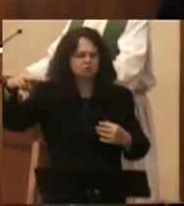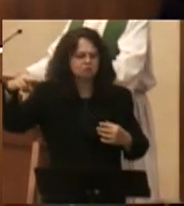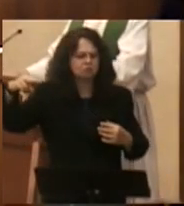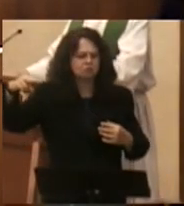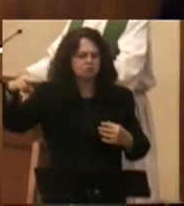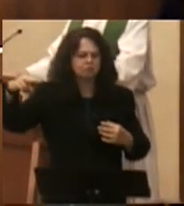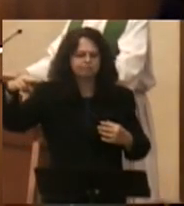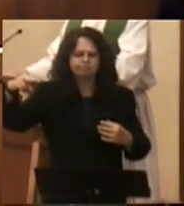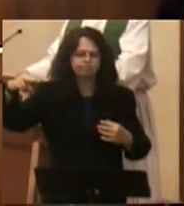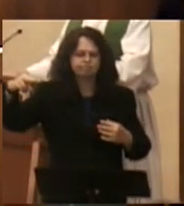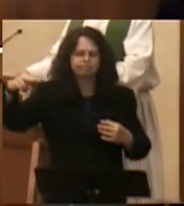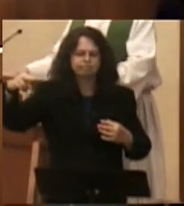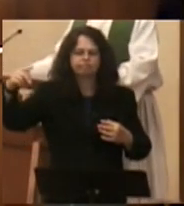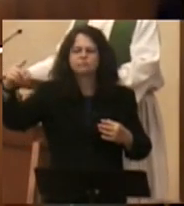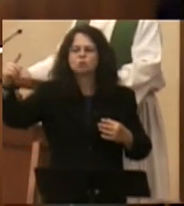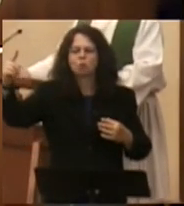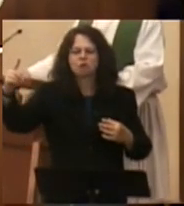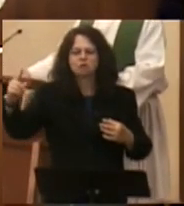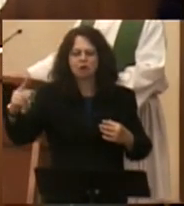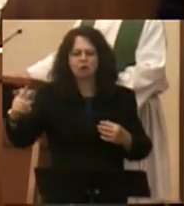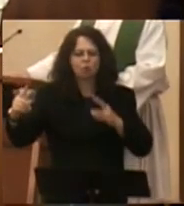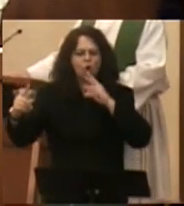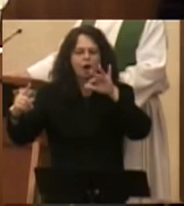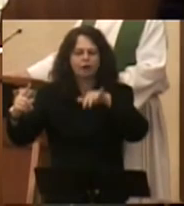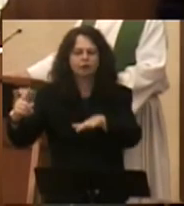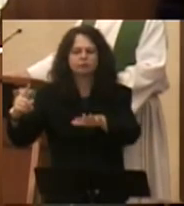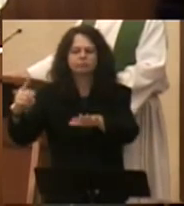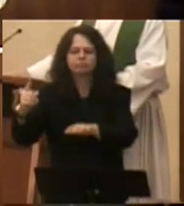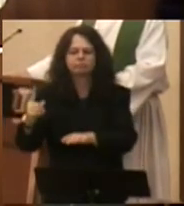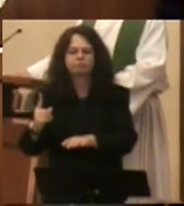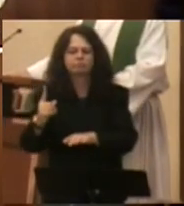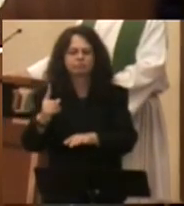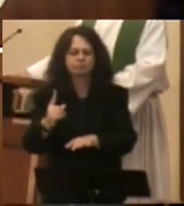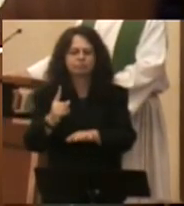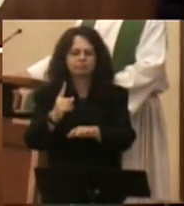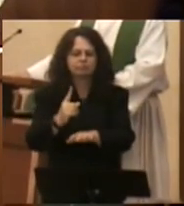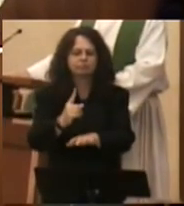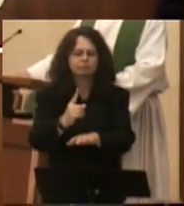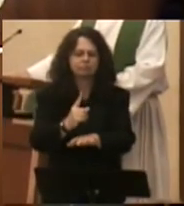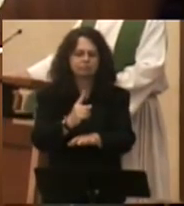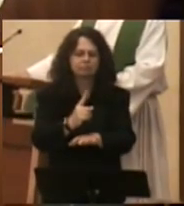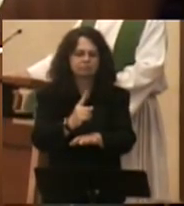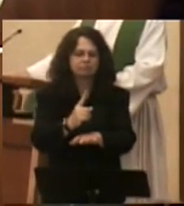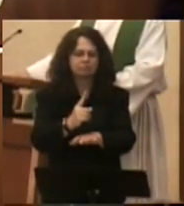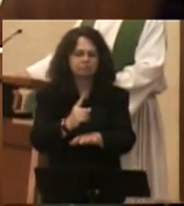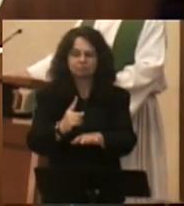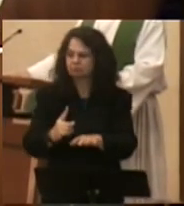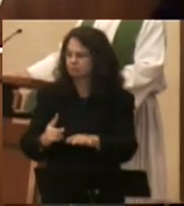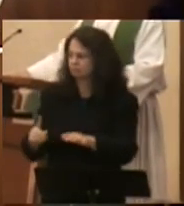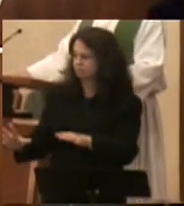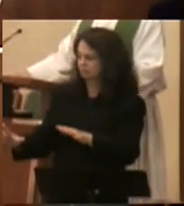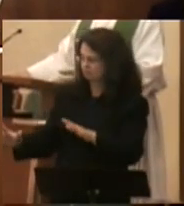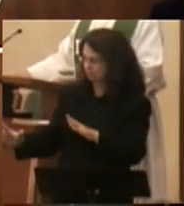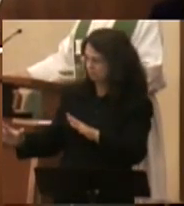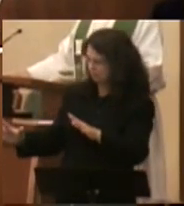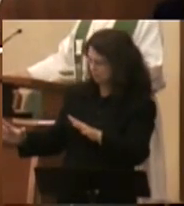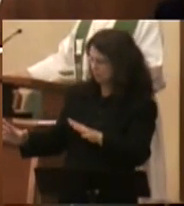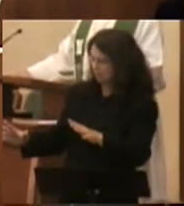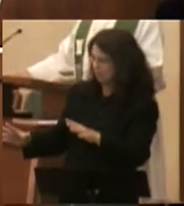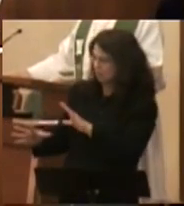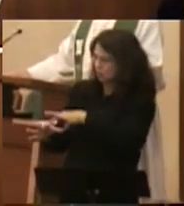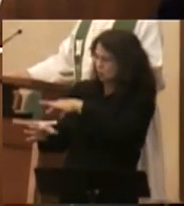them. And when the disciples saw him walking on the sea, they were terrified and said, "It is